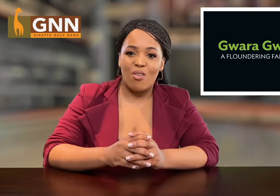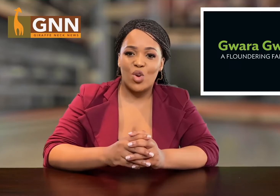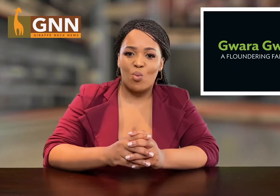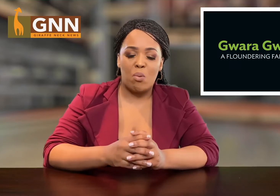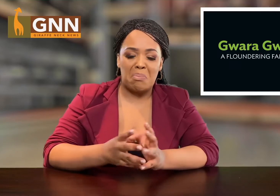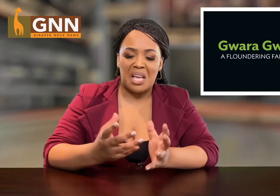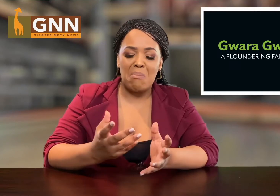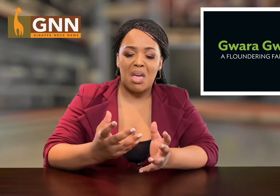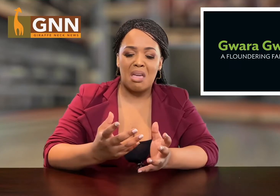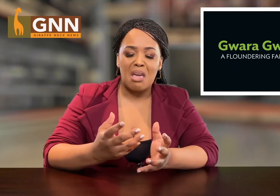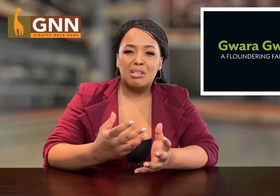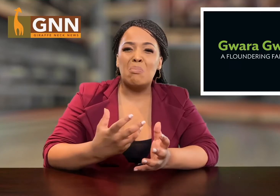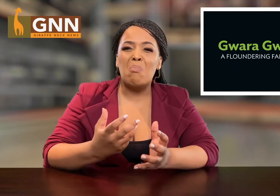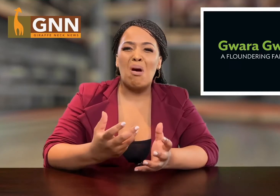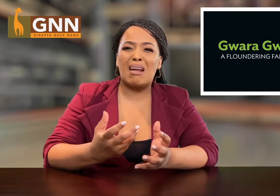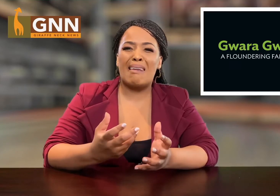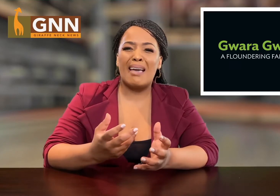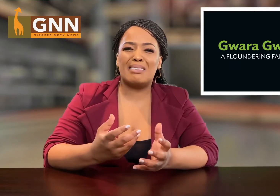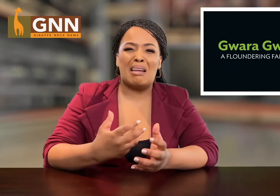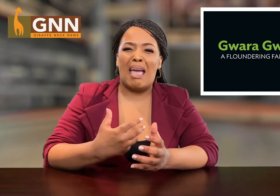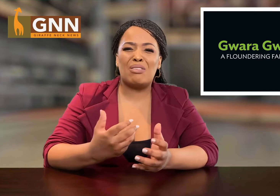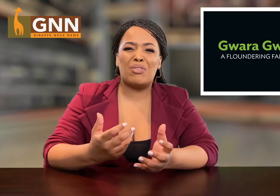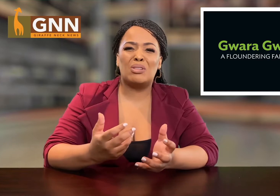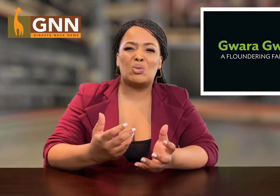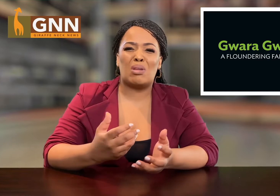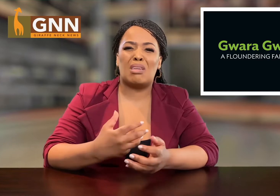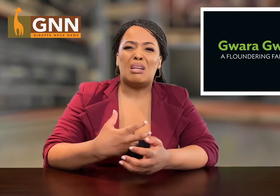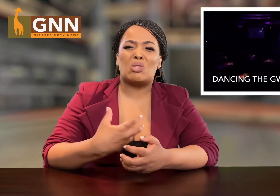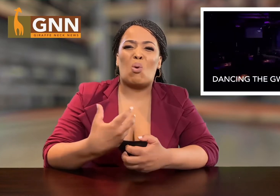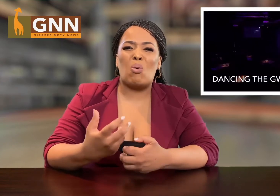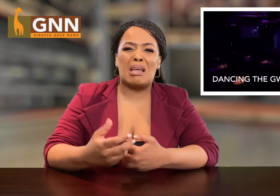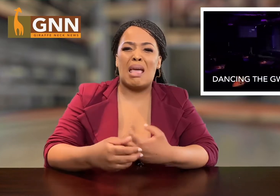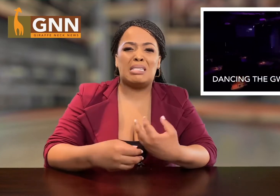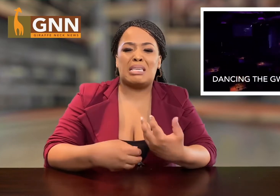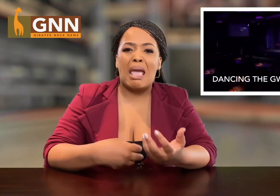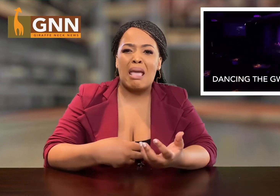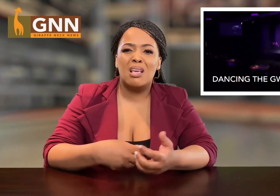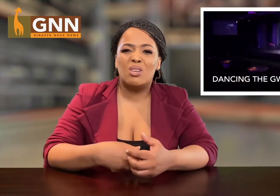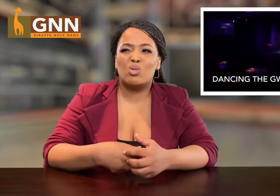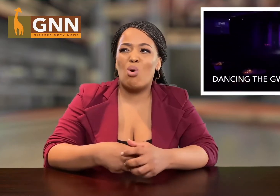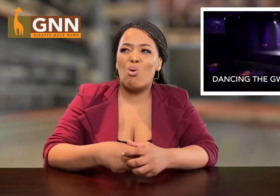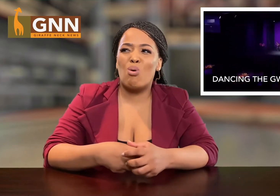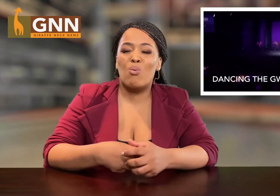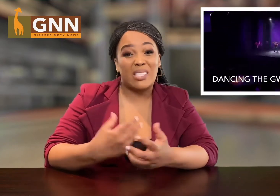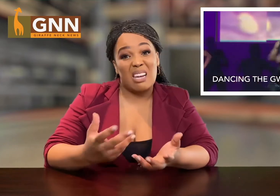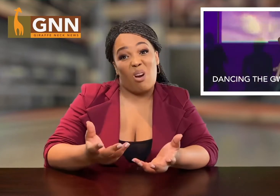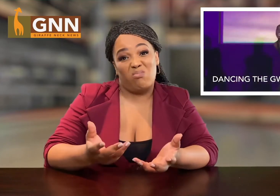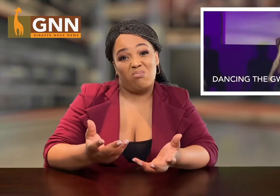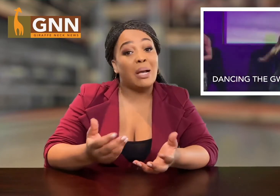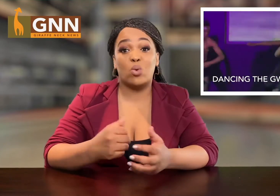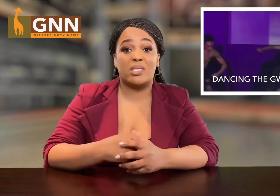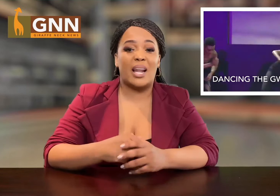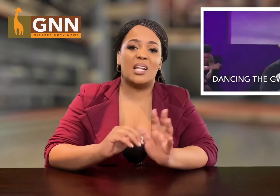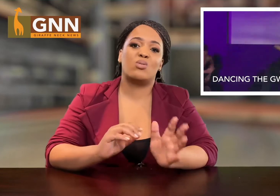is a scenario where we become a demoralized land filled with disorder and decay. So what's that